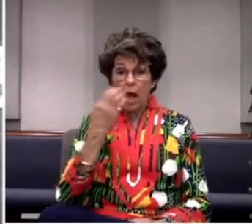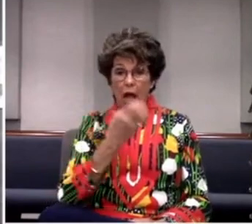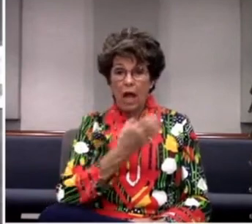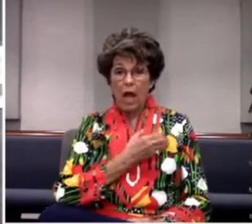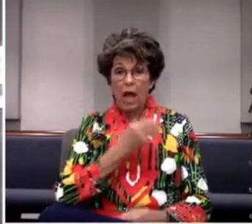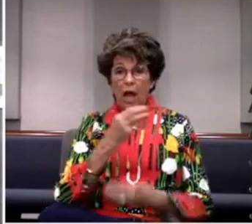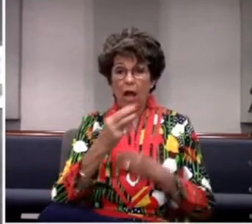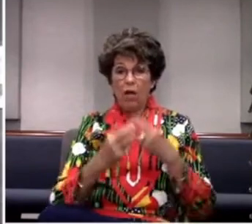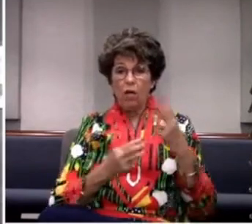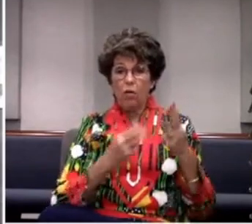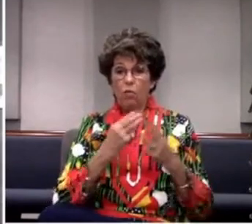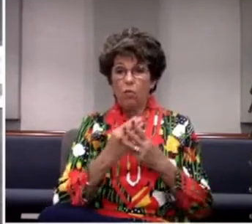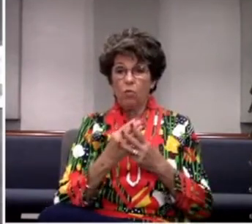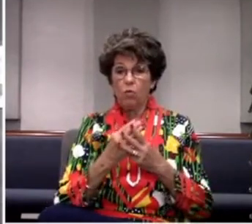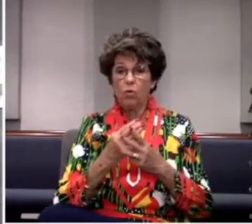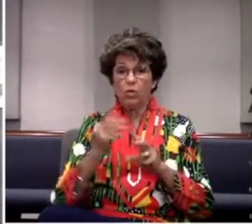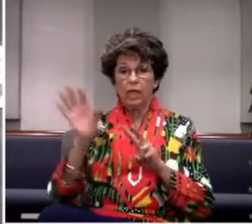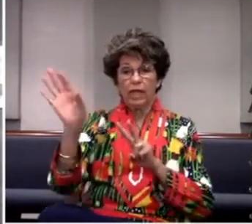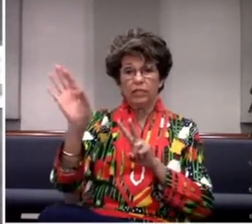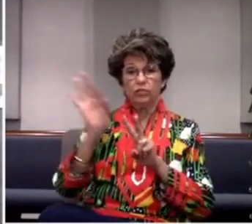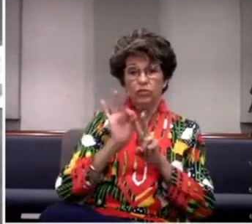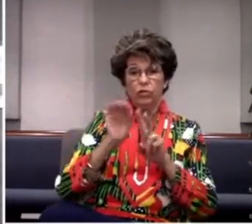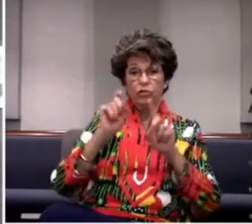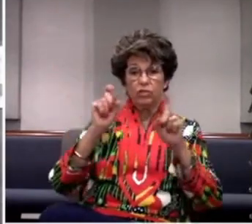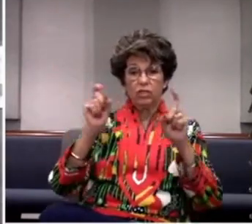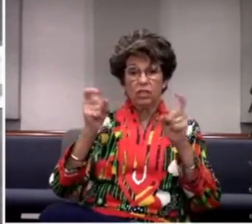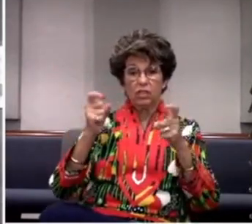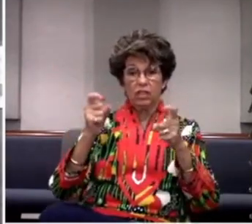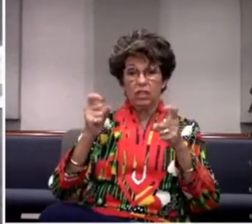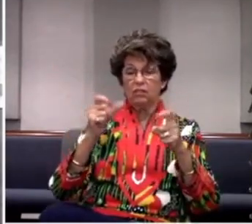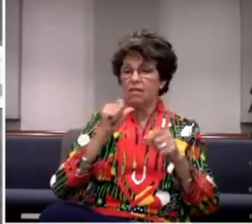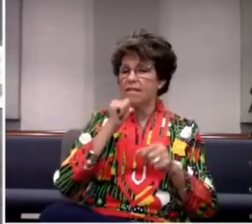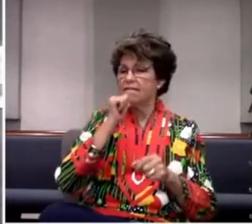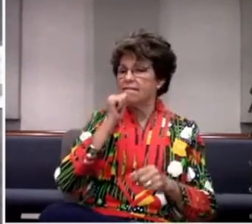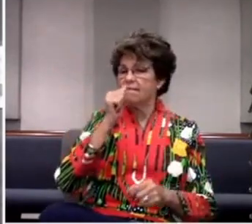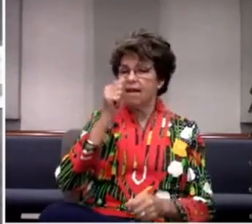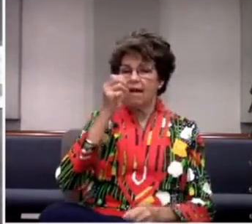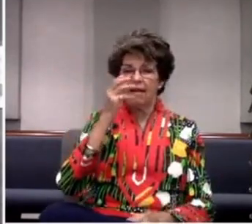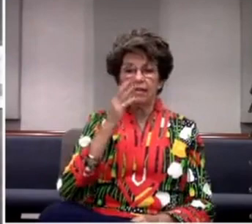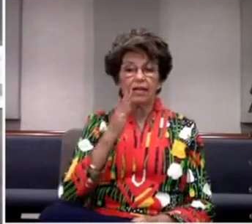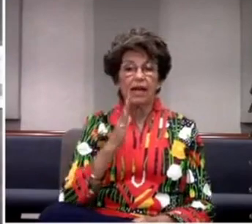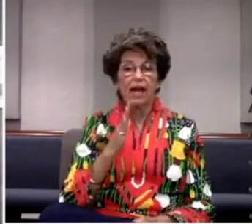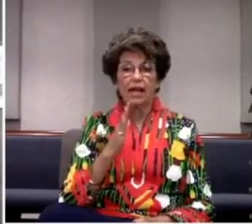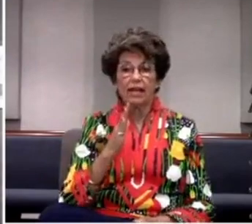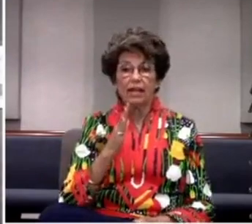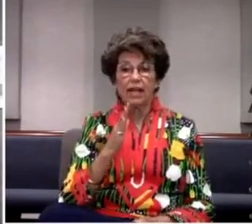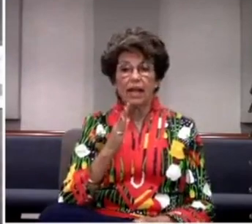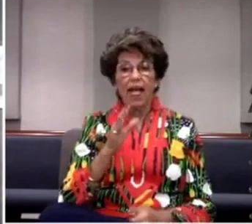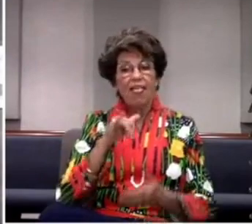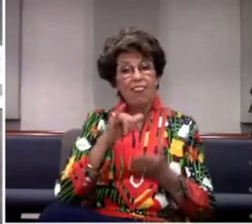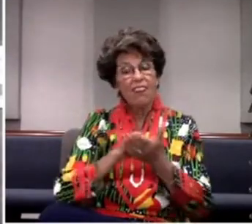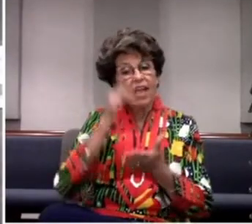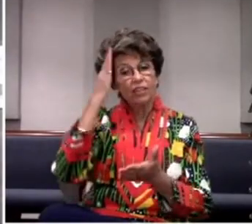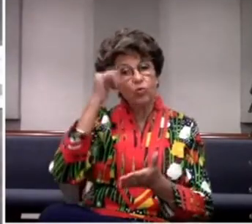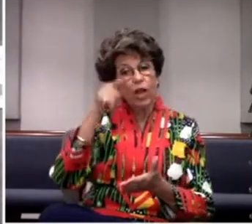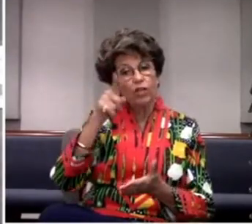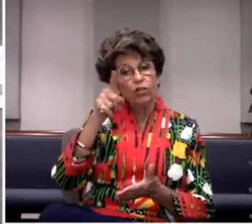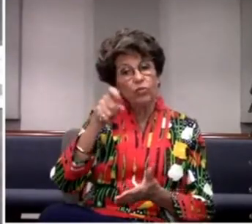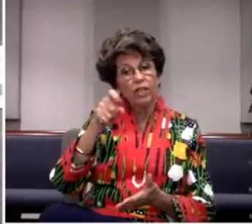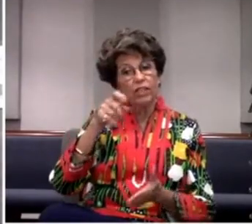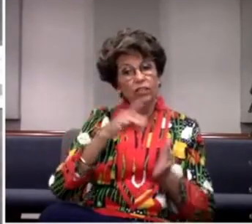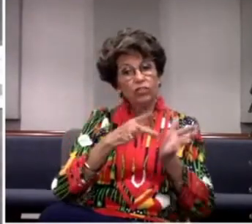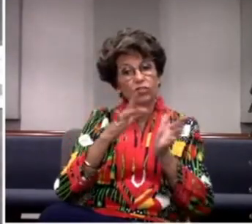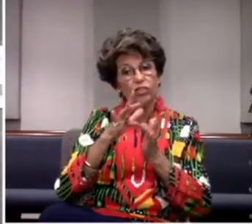has chosen sin over God. If you believe that, say amen. And here's why you need Jesus. What did you do with your